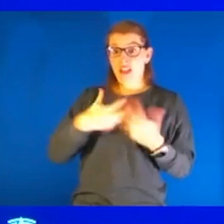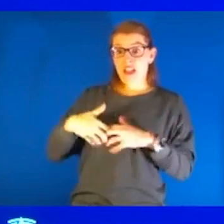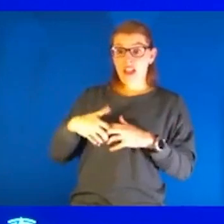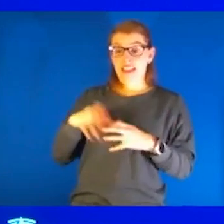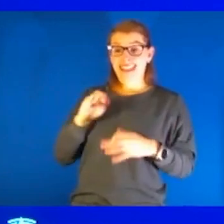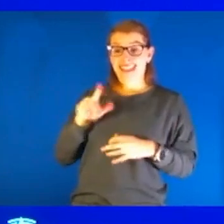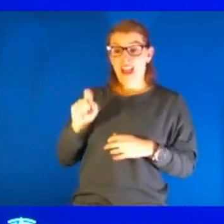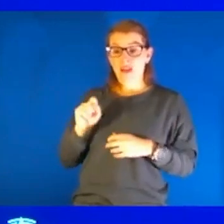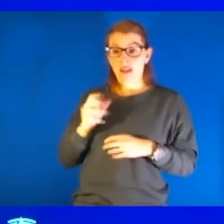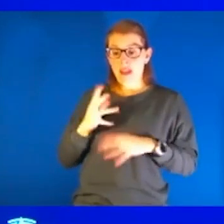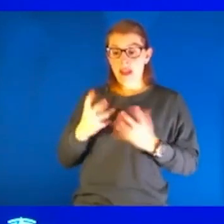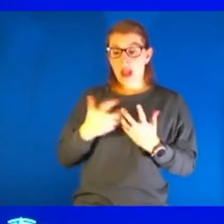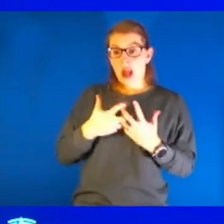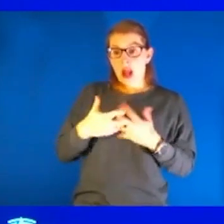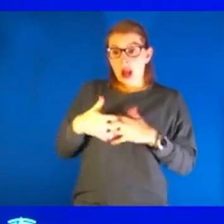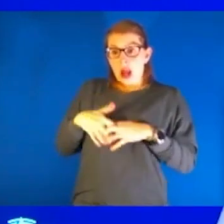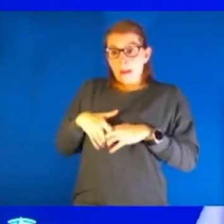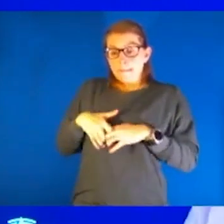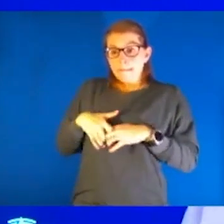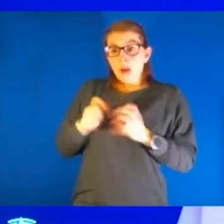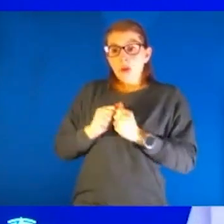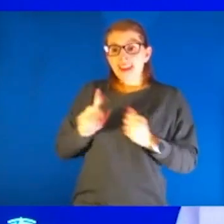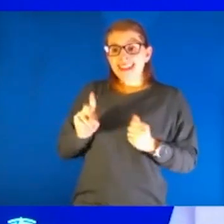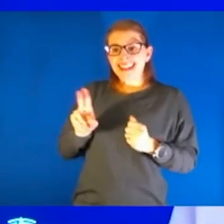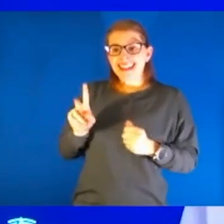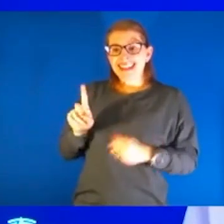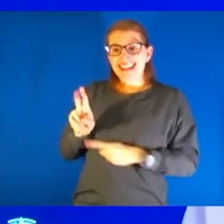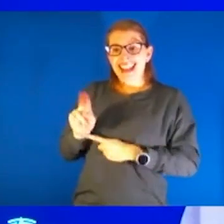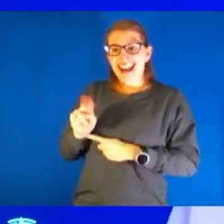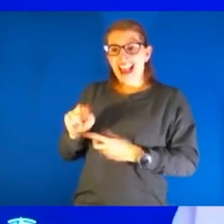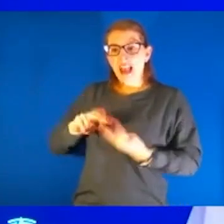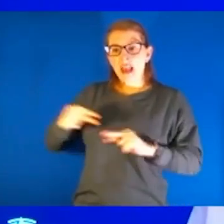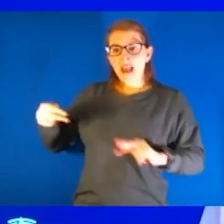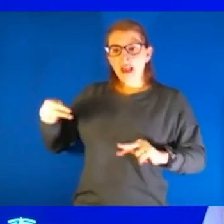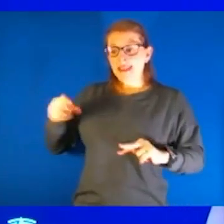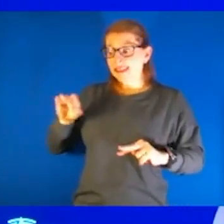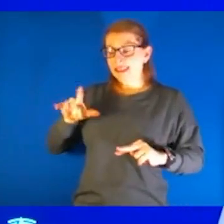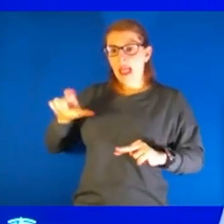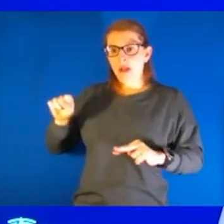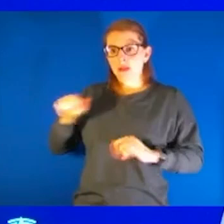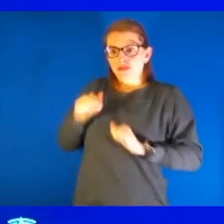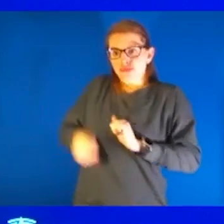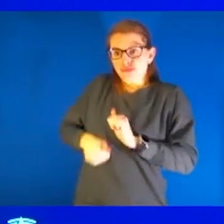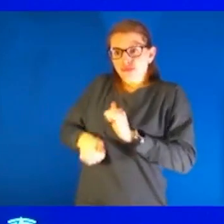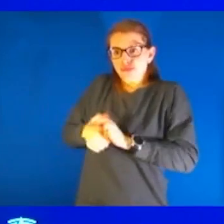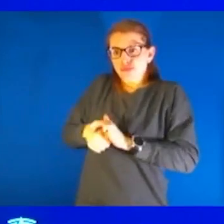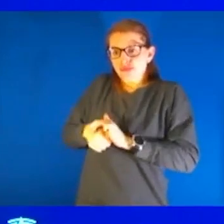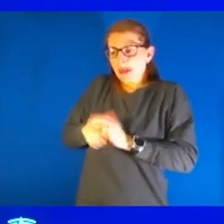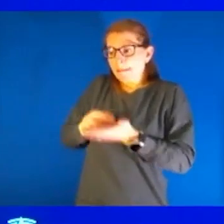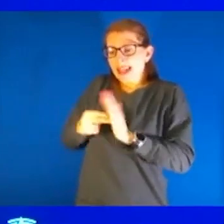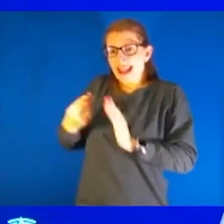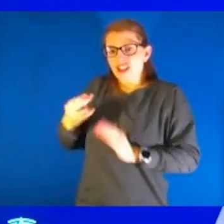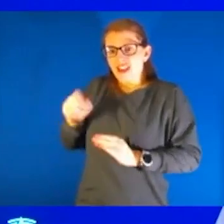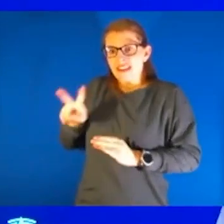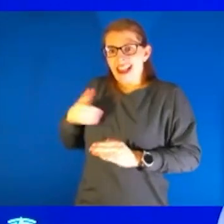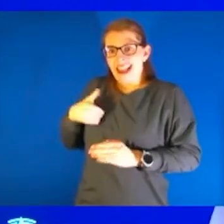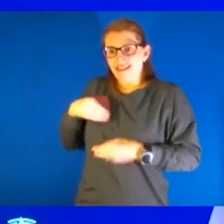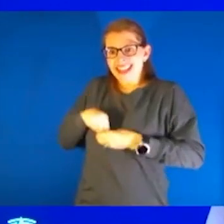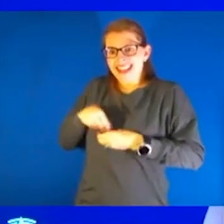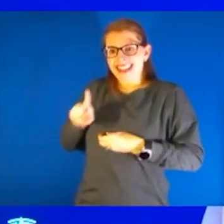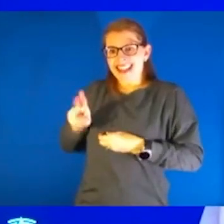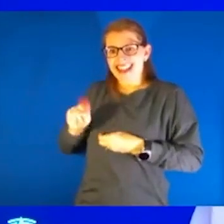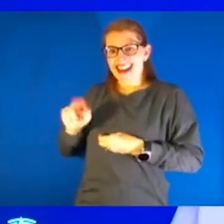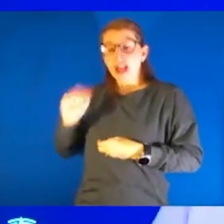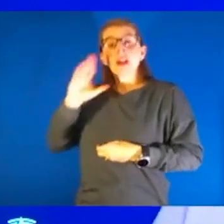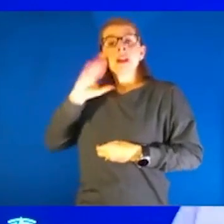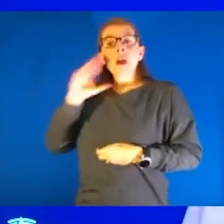can be cells that are tucked away somewhere that aren't even seen that could have HIV in them in the DNA. We know coronavirus